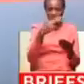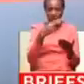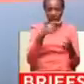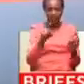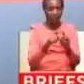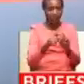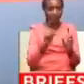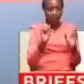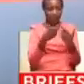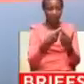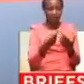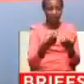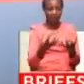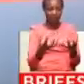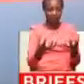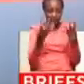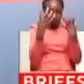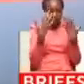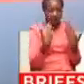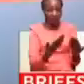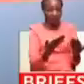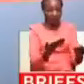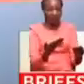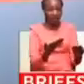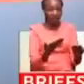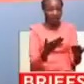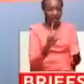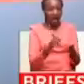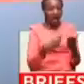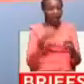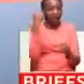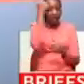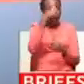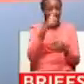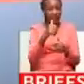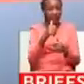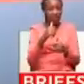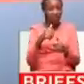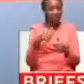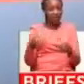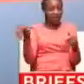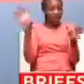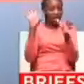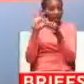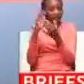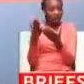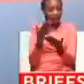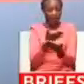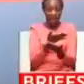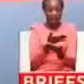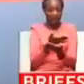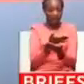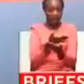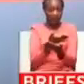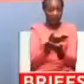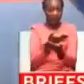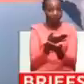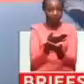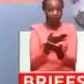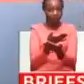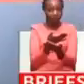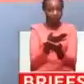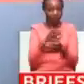strange looking bottles, you know, African traditional stuff on the ground, you know, sitting on a